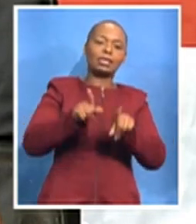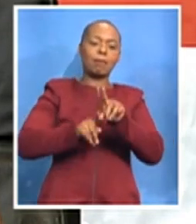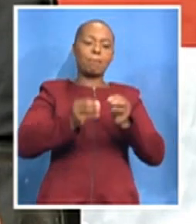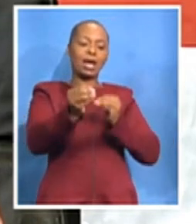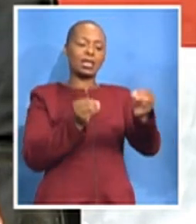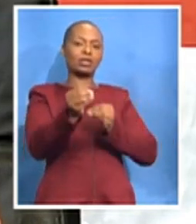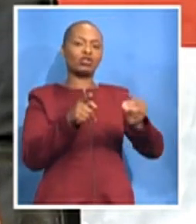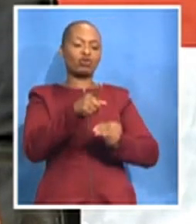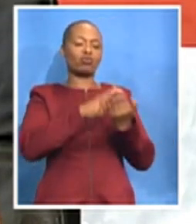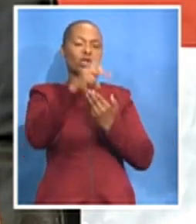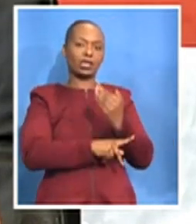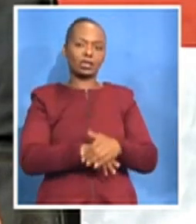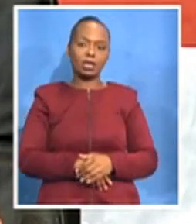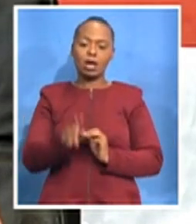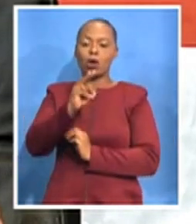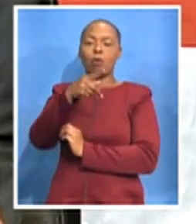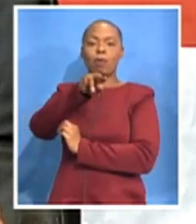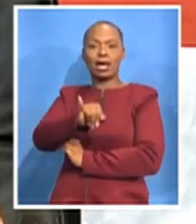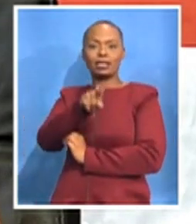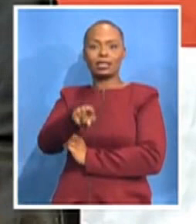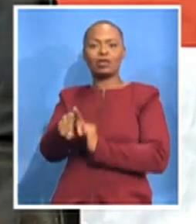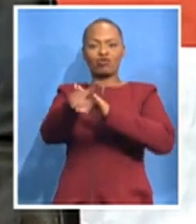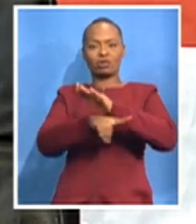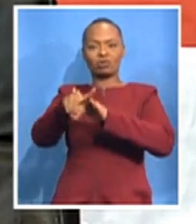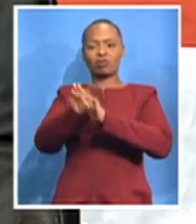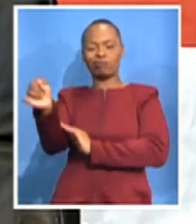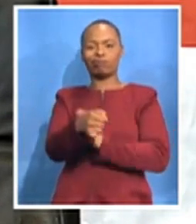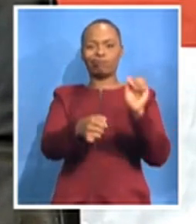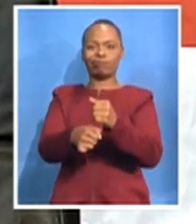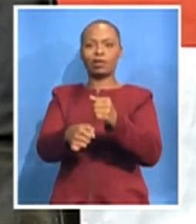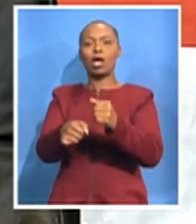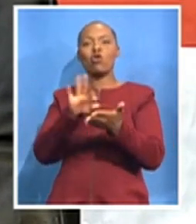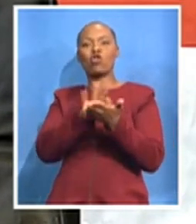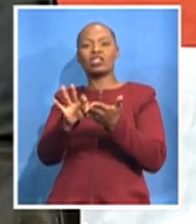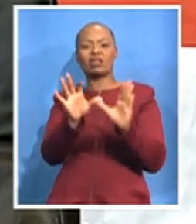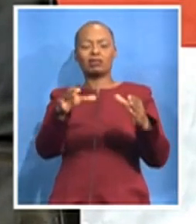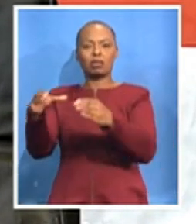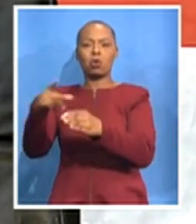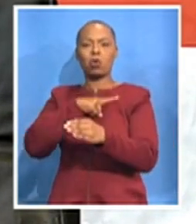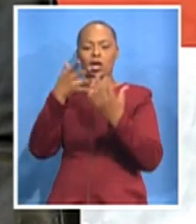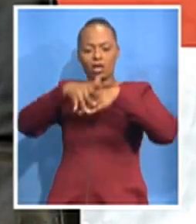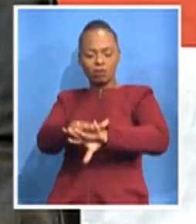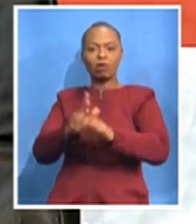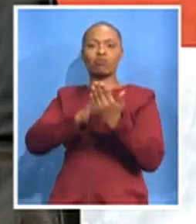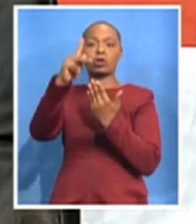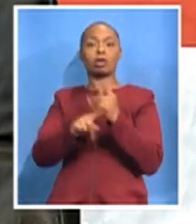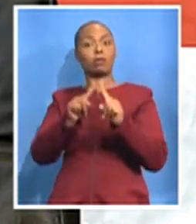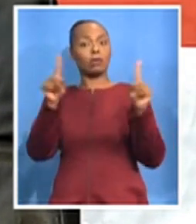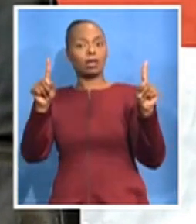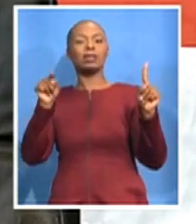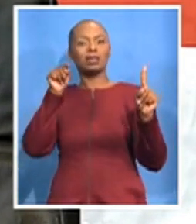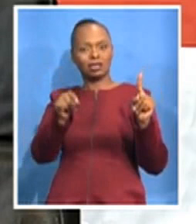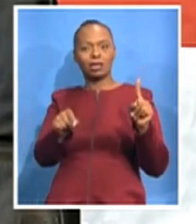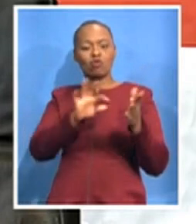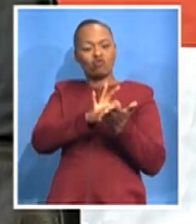a certain contractors to implement the project. However, these contractors were challenged